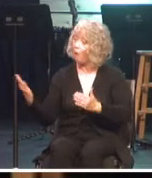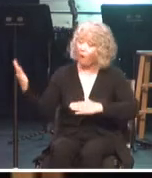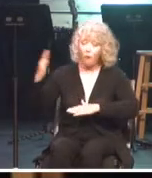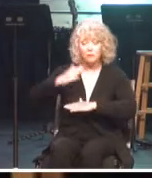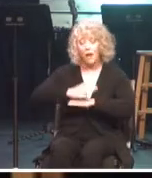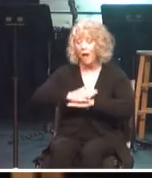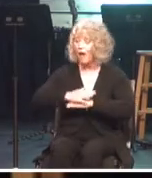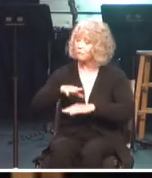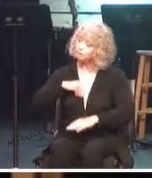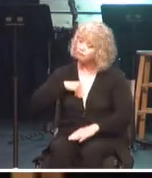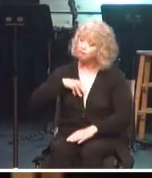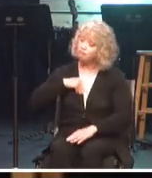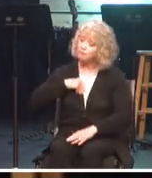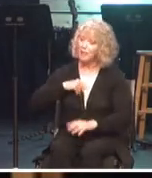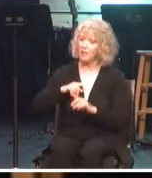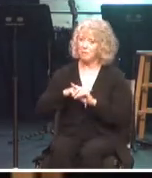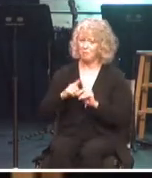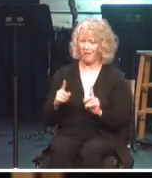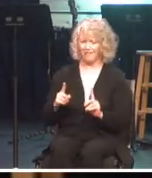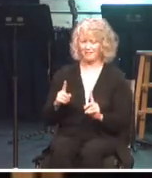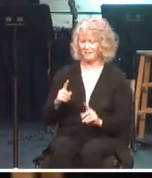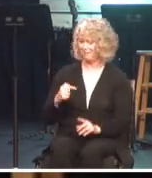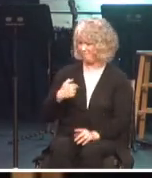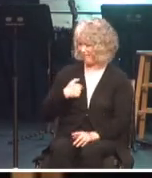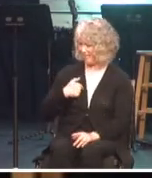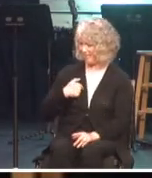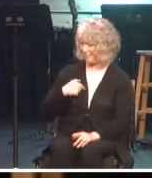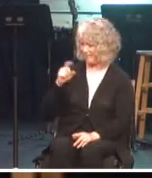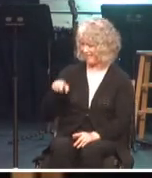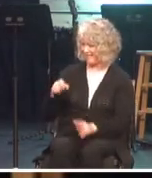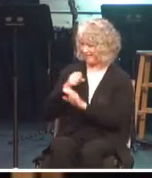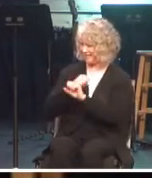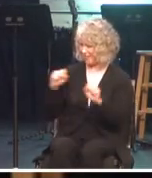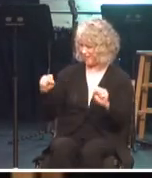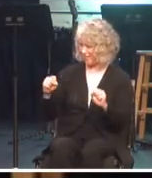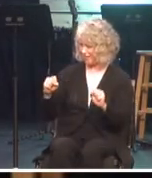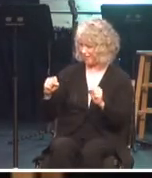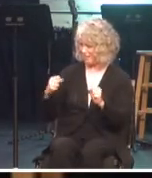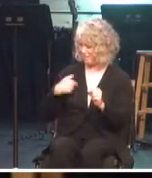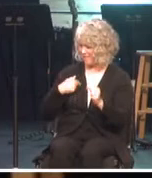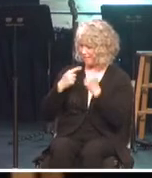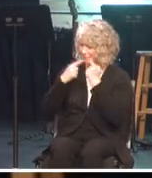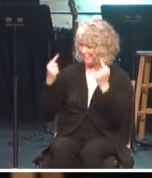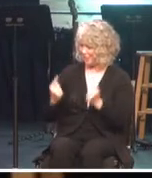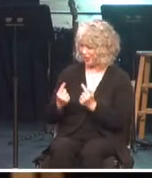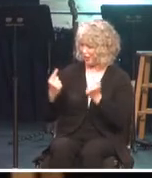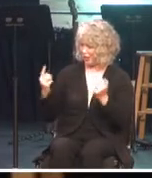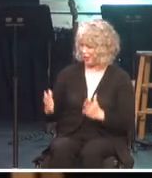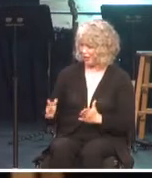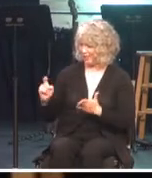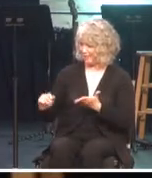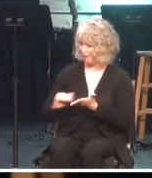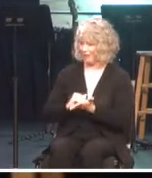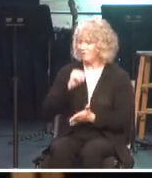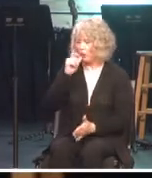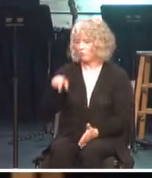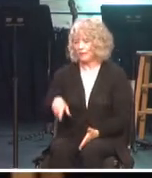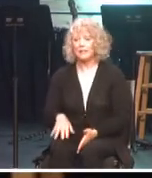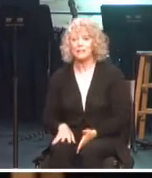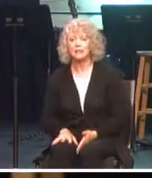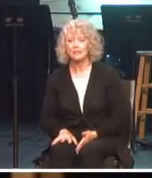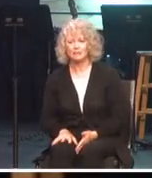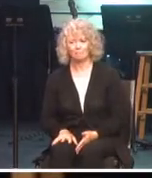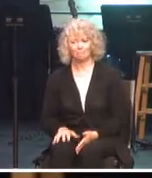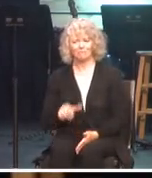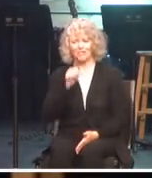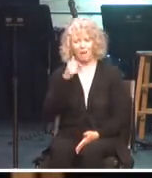The problem here is that they do not see their need for salvation from sin. They don't see it. They're not